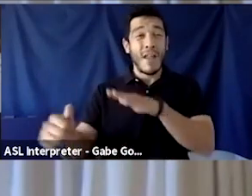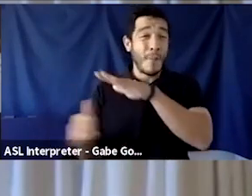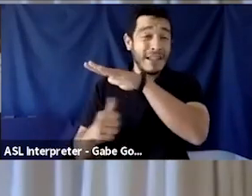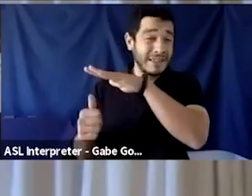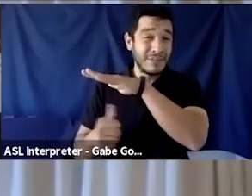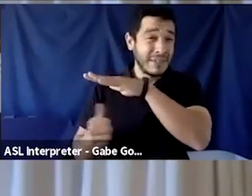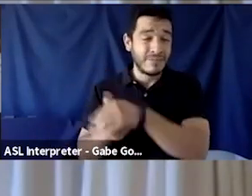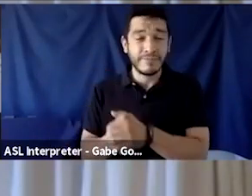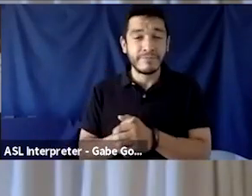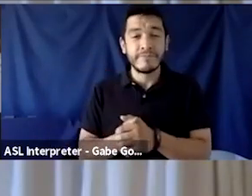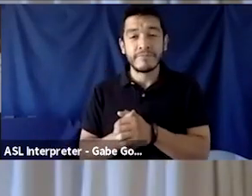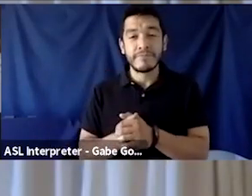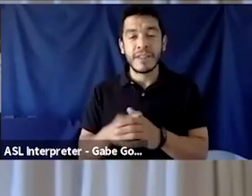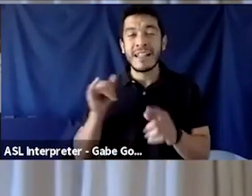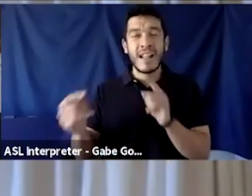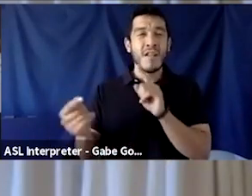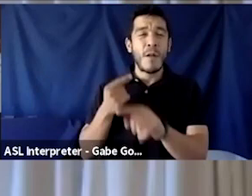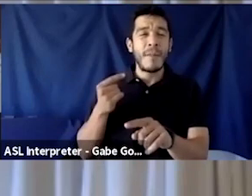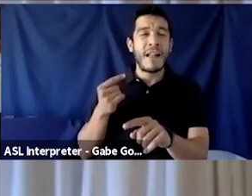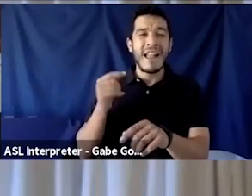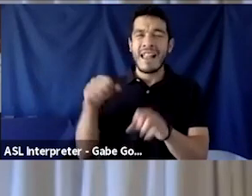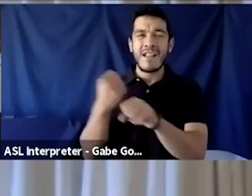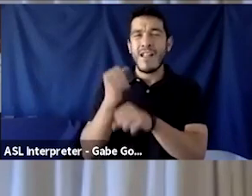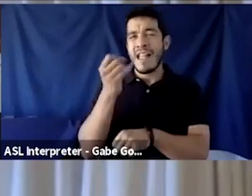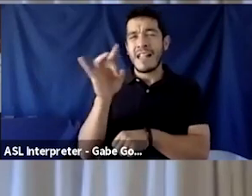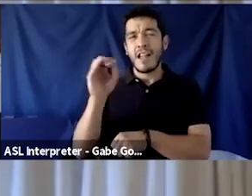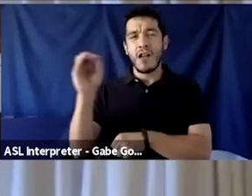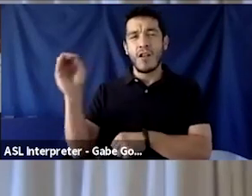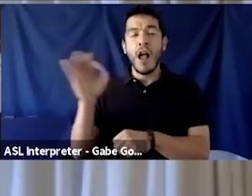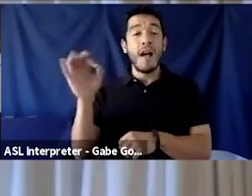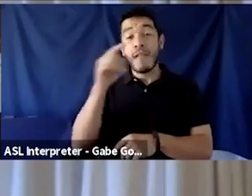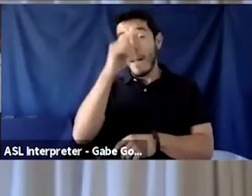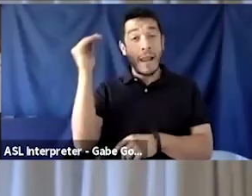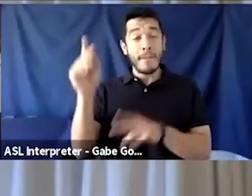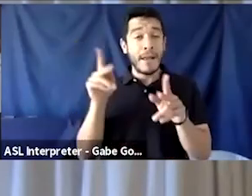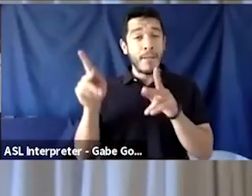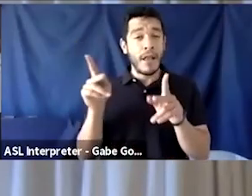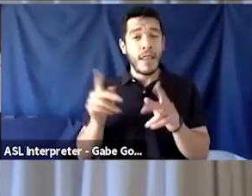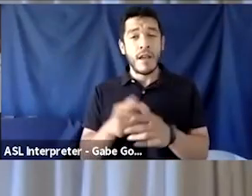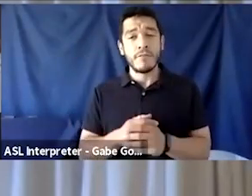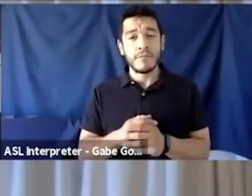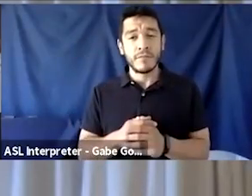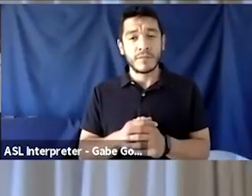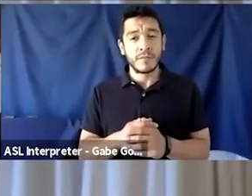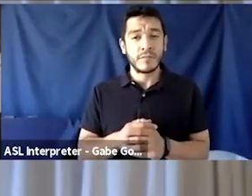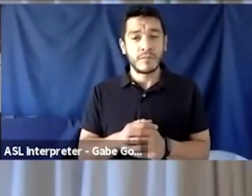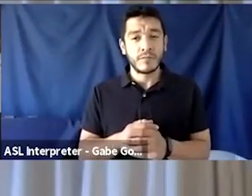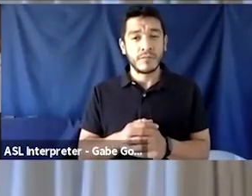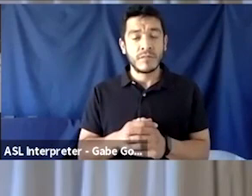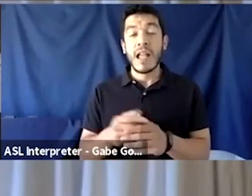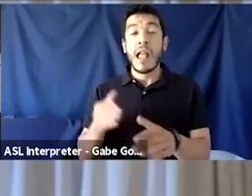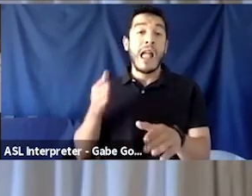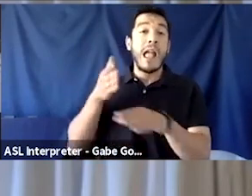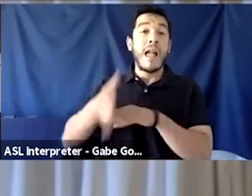It's a tradition that comes from the 1800s of Black people post-slavery, where they